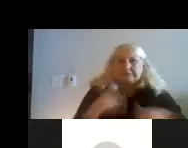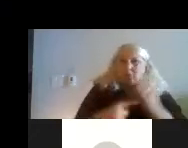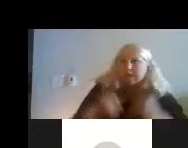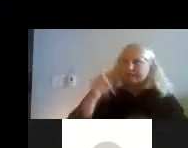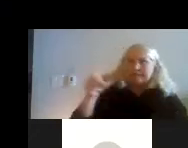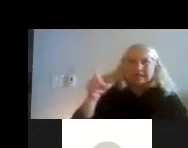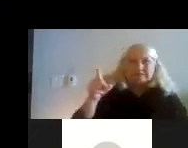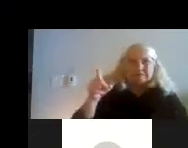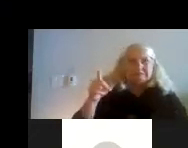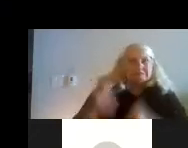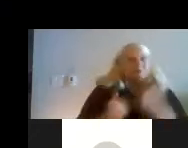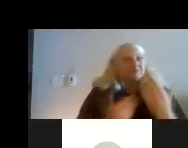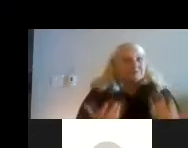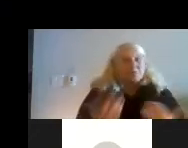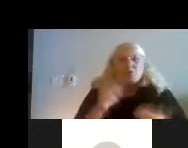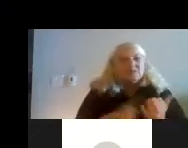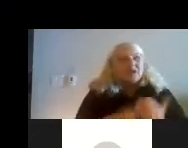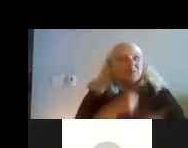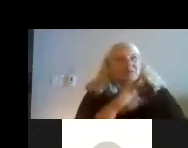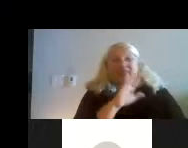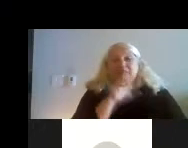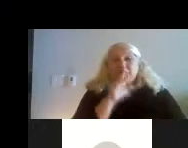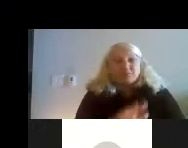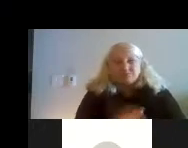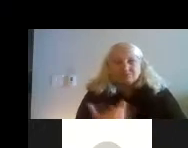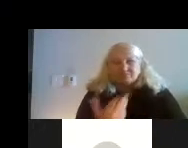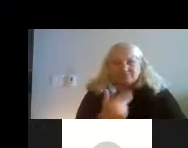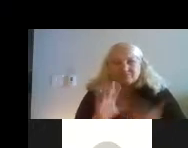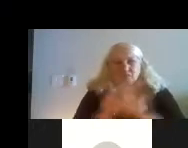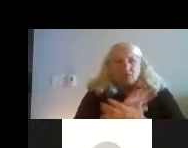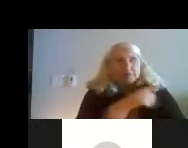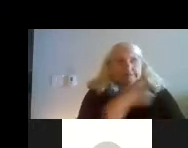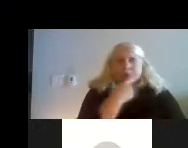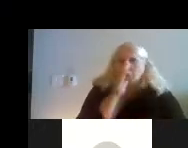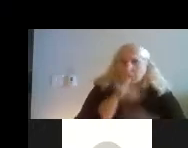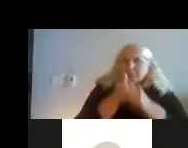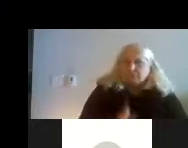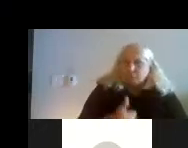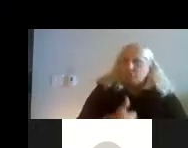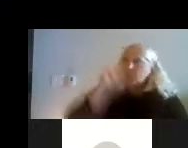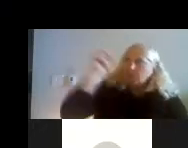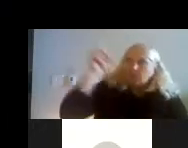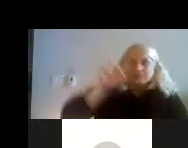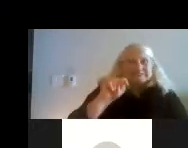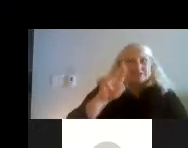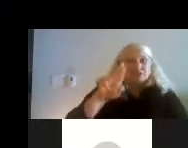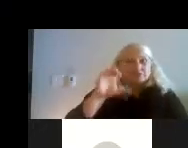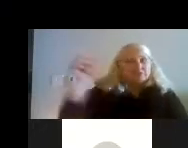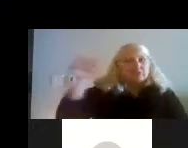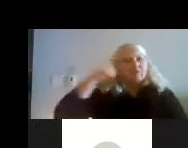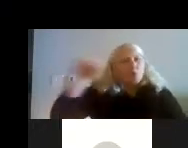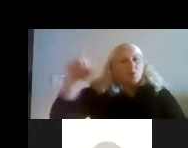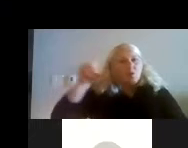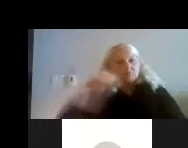Or sometimes there's even false commitments, right? They're saying that they're going to uphold the calls to action of the TRC,